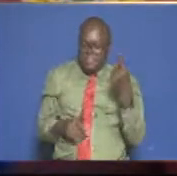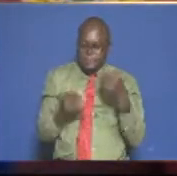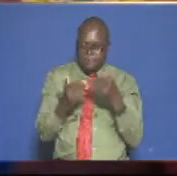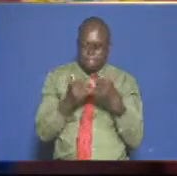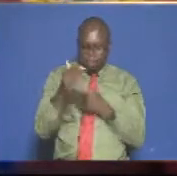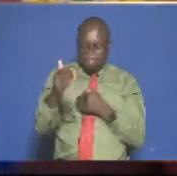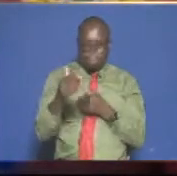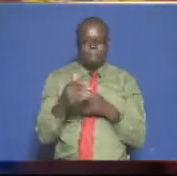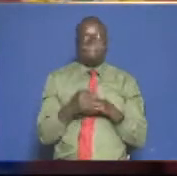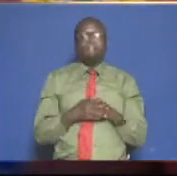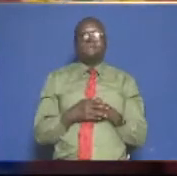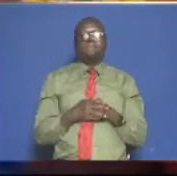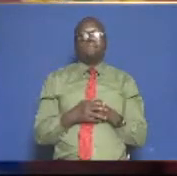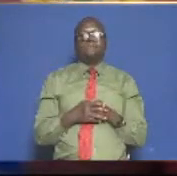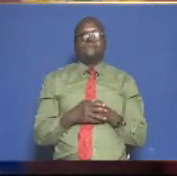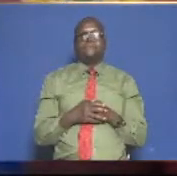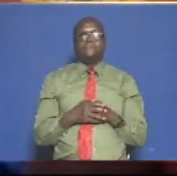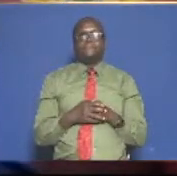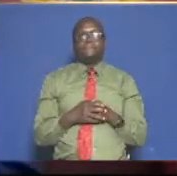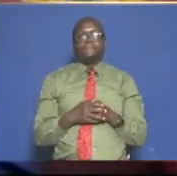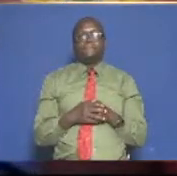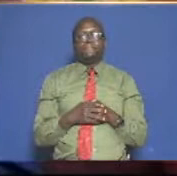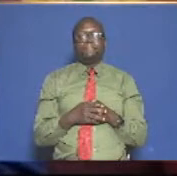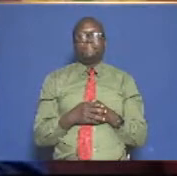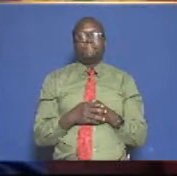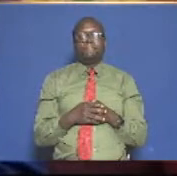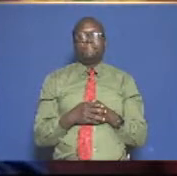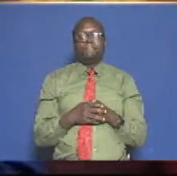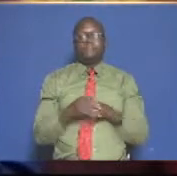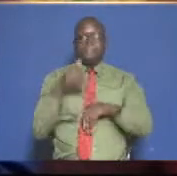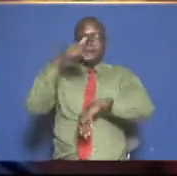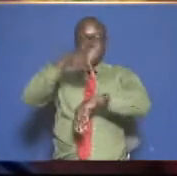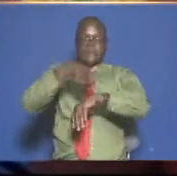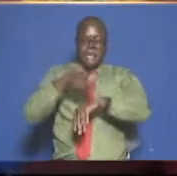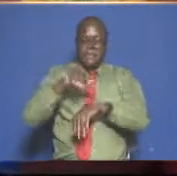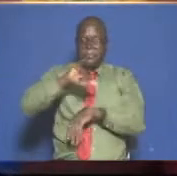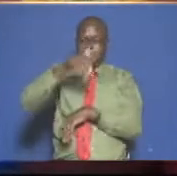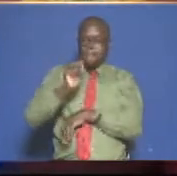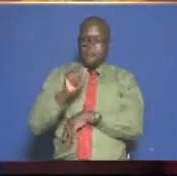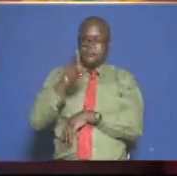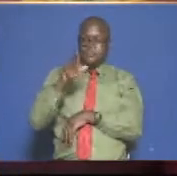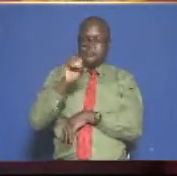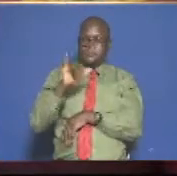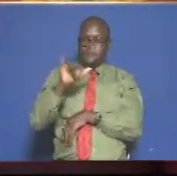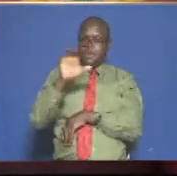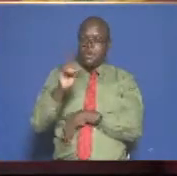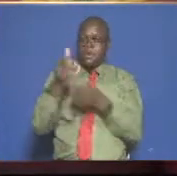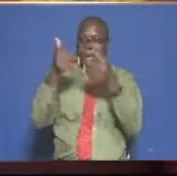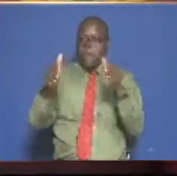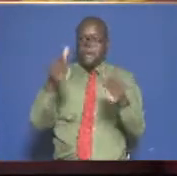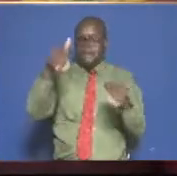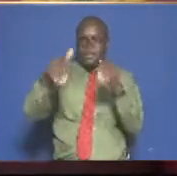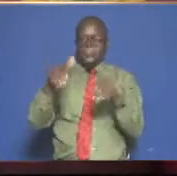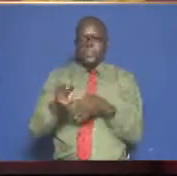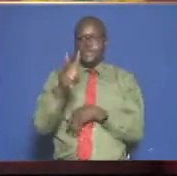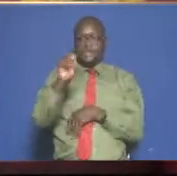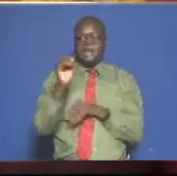as I conclude, Mr. Speaker, when Jakoyo lost the election of